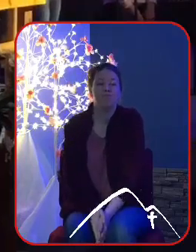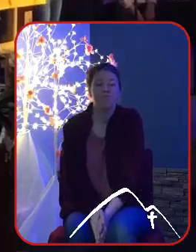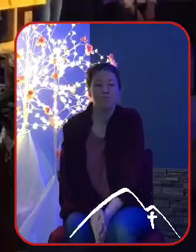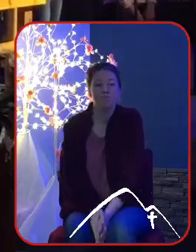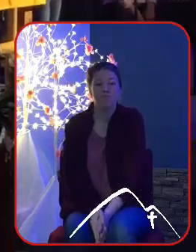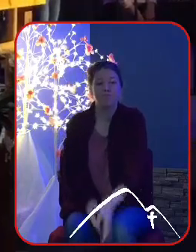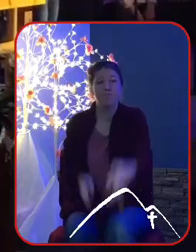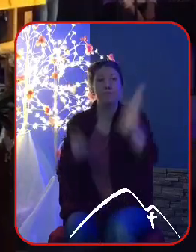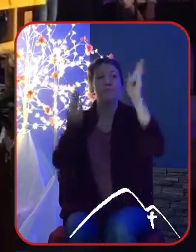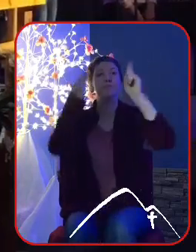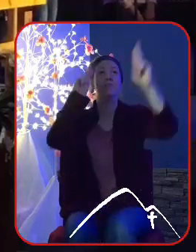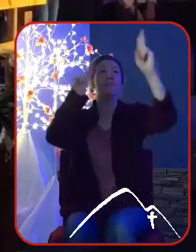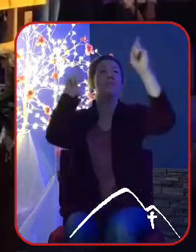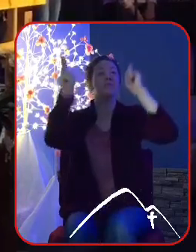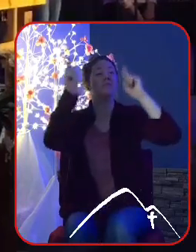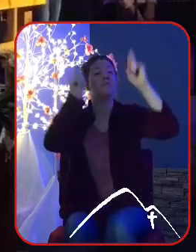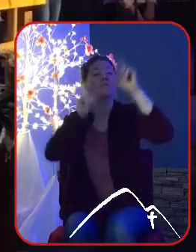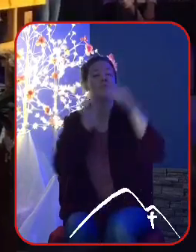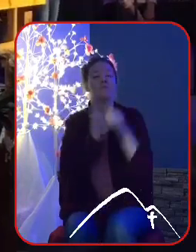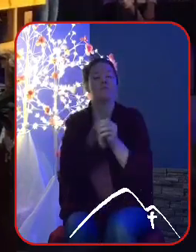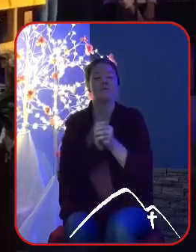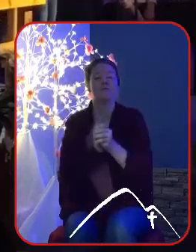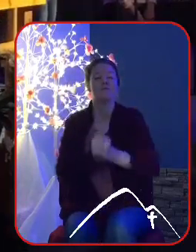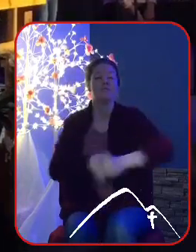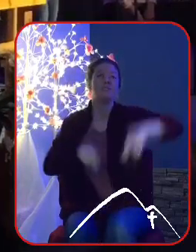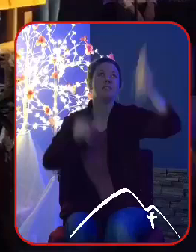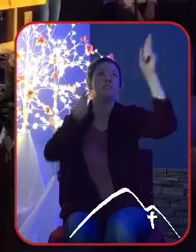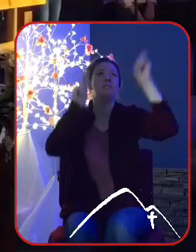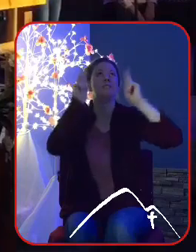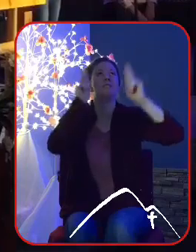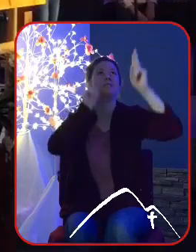highest. Hosanna in the